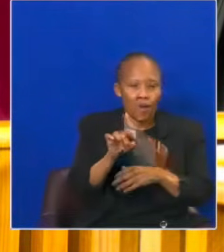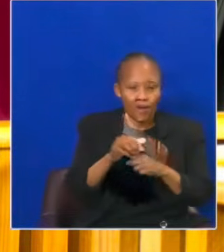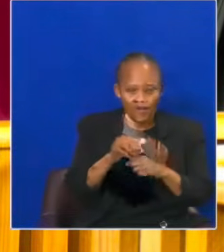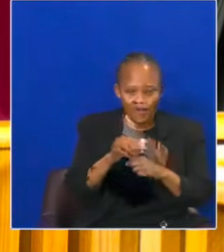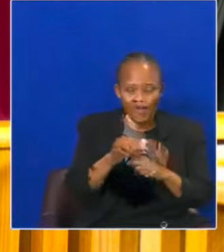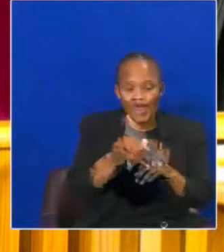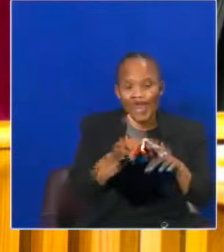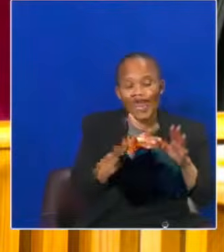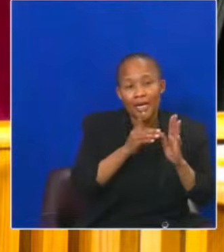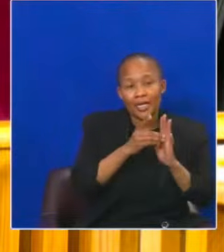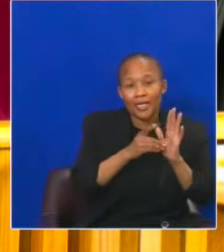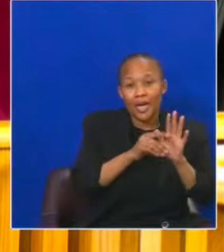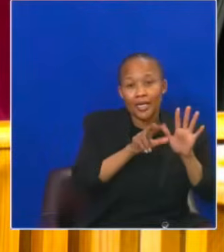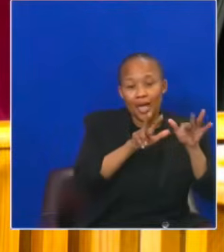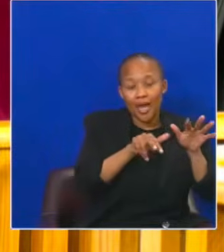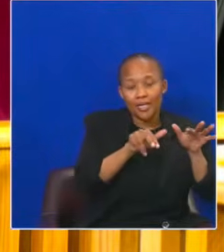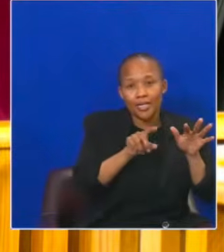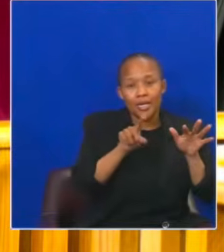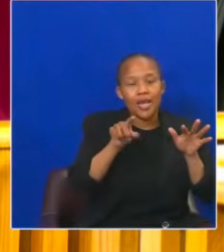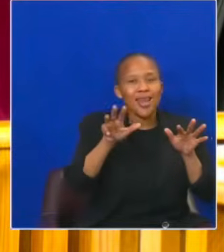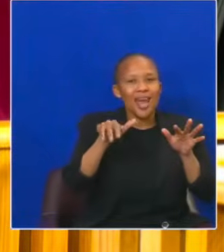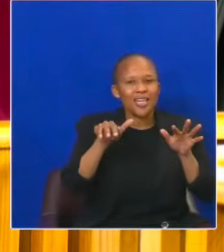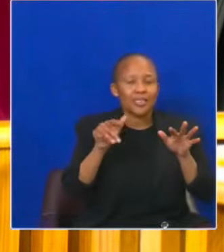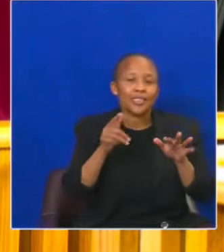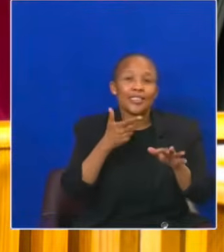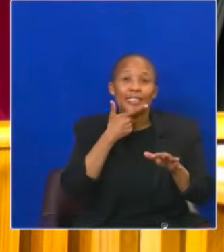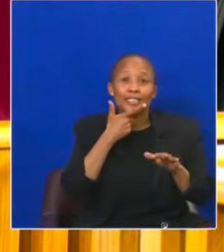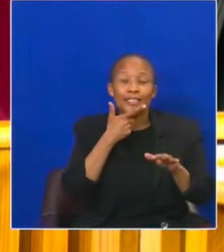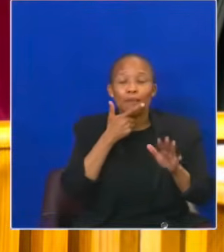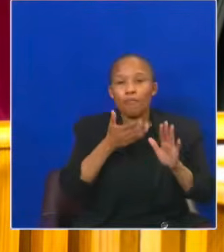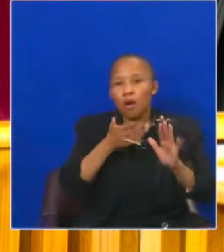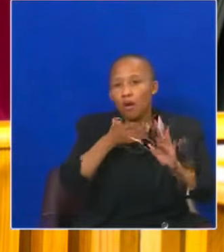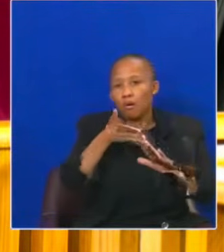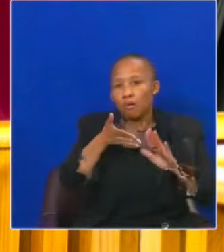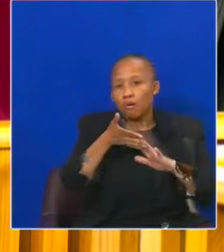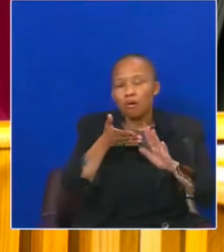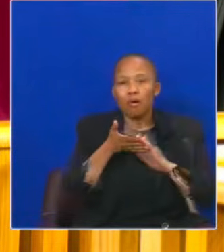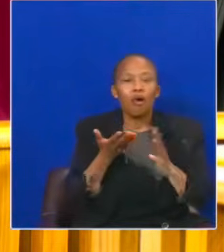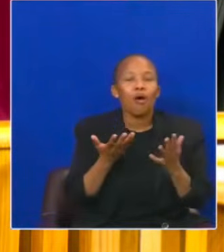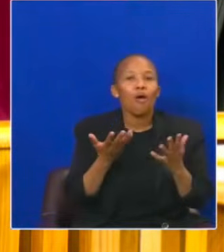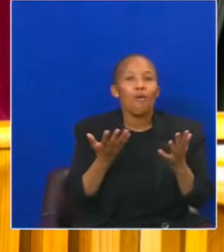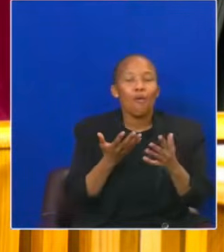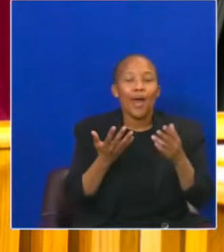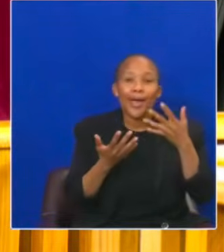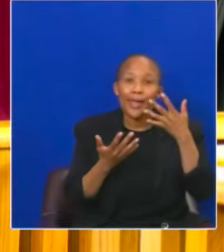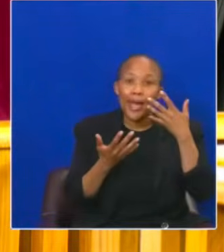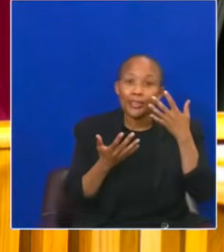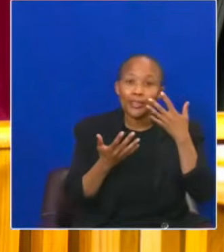December operation at CAT VIP Security.